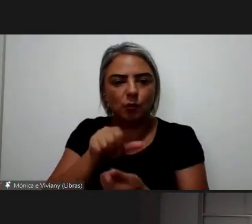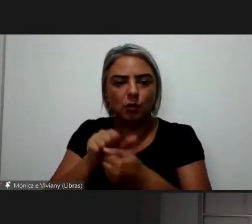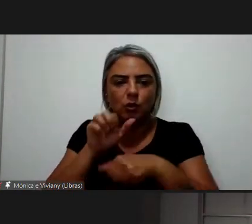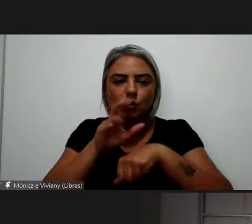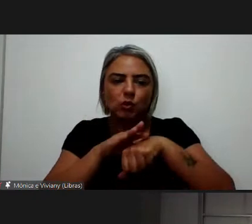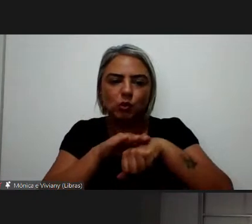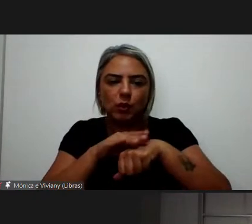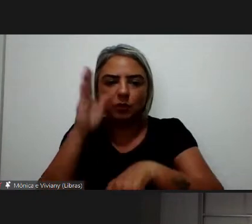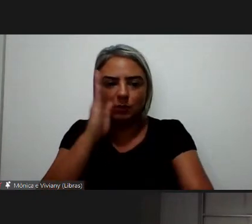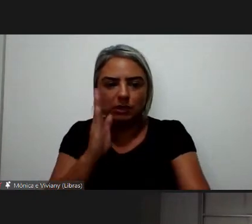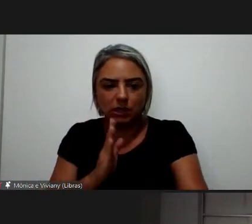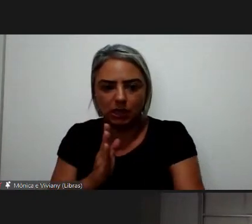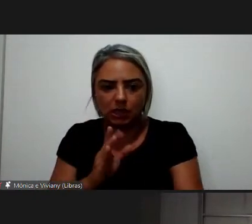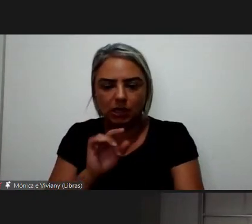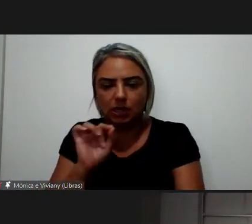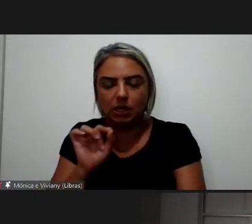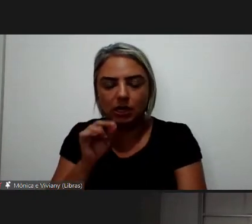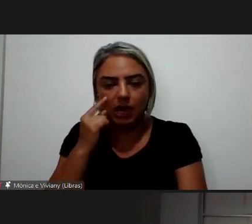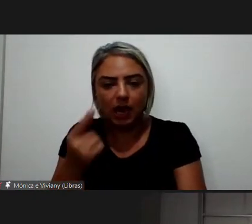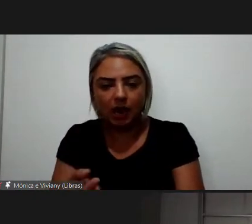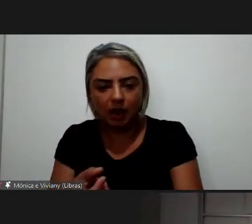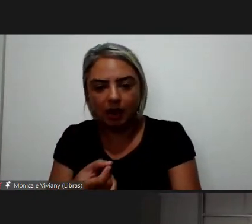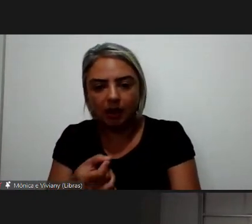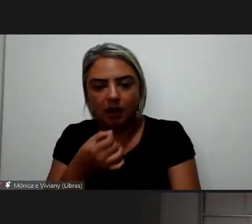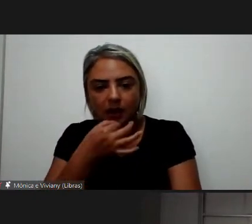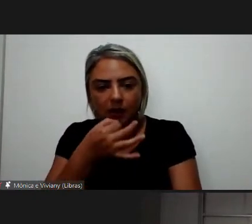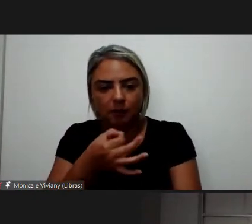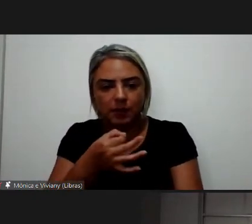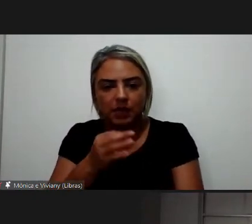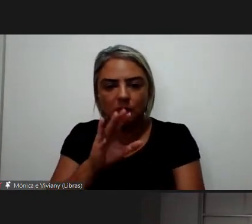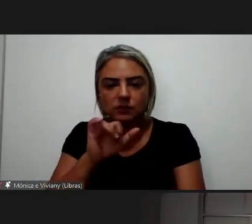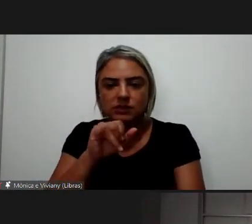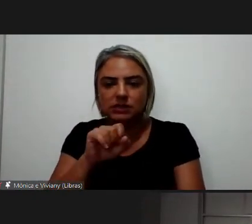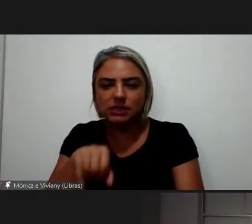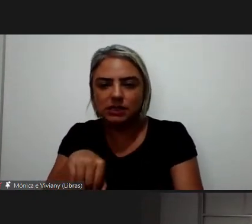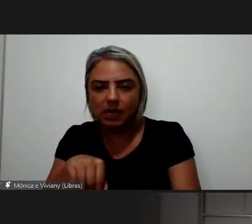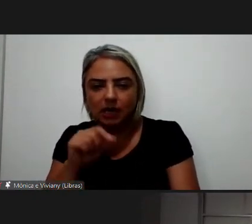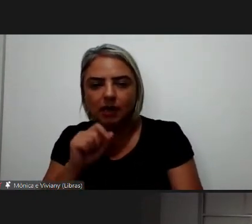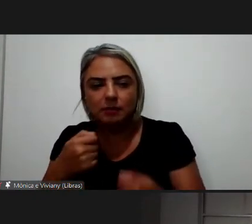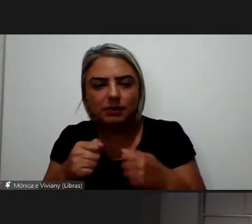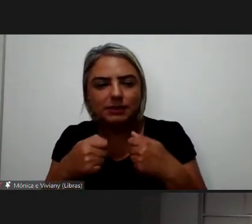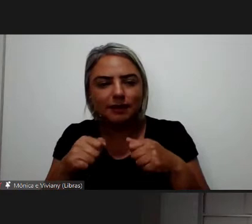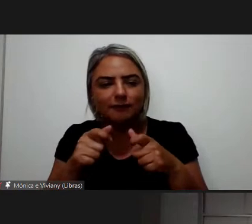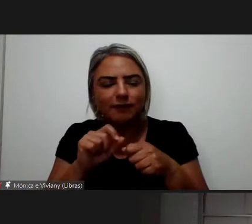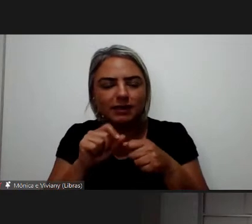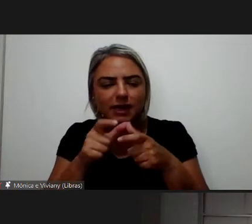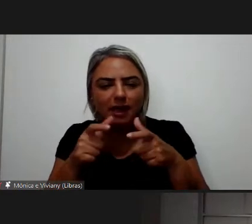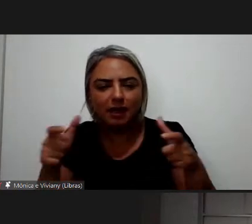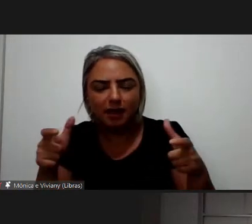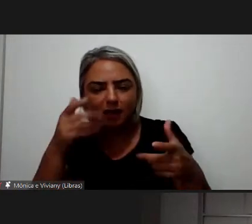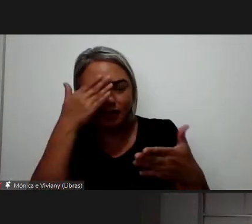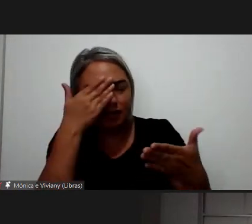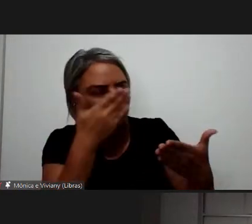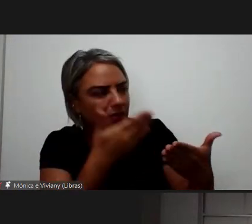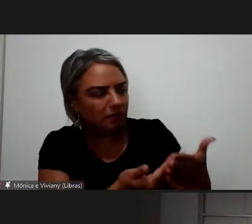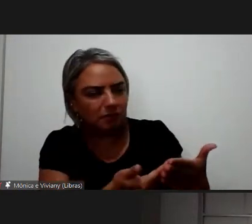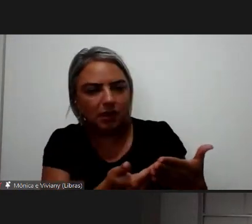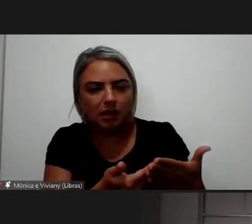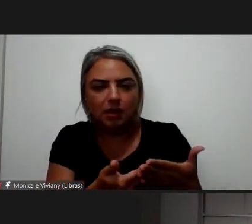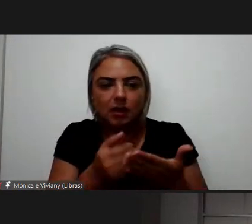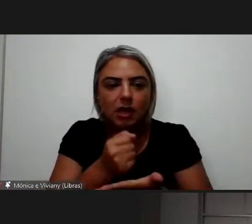in the global causes of diseases in Brazil, in your vision, in the CM vision, what needs to be done to amplify